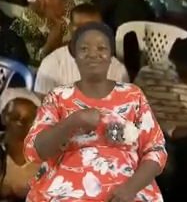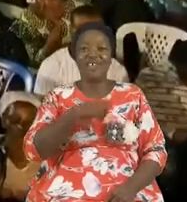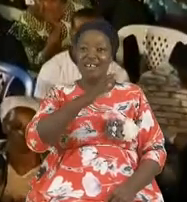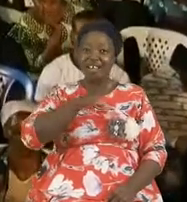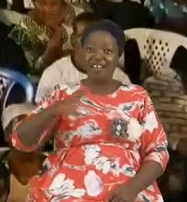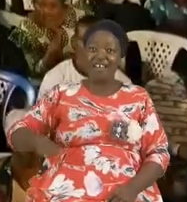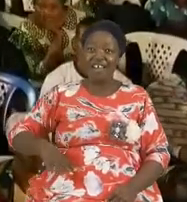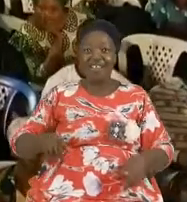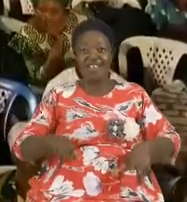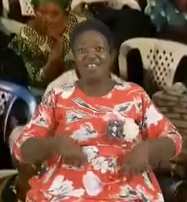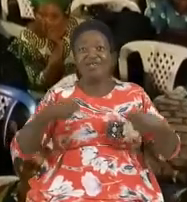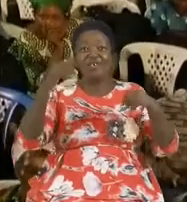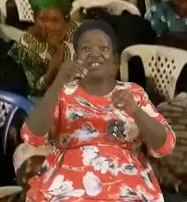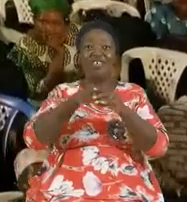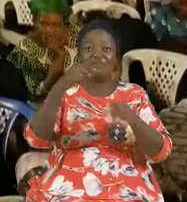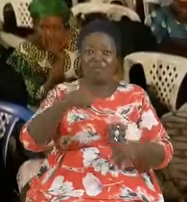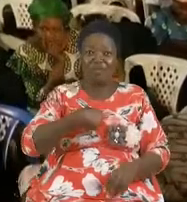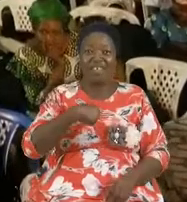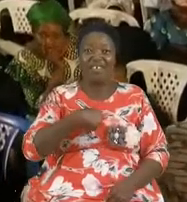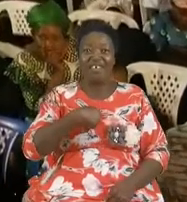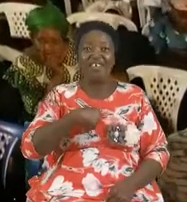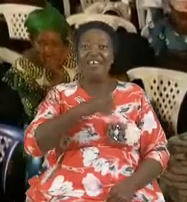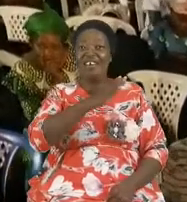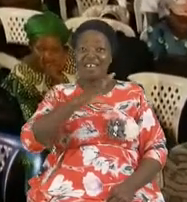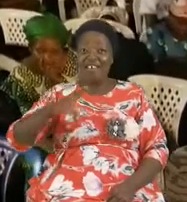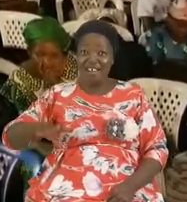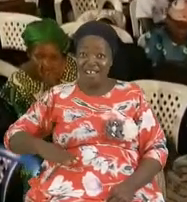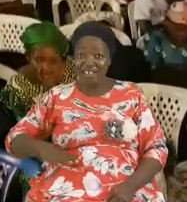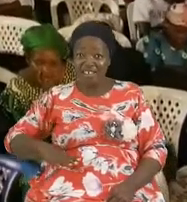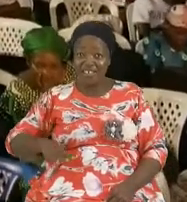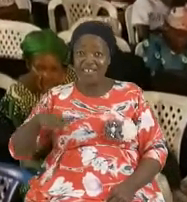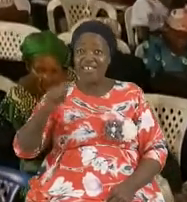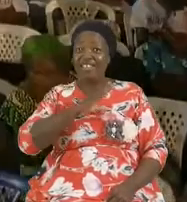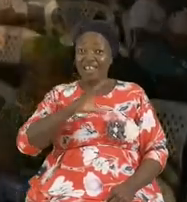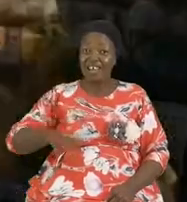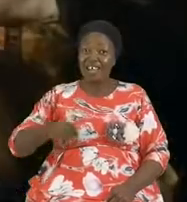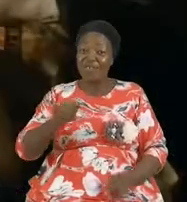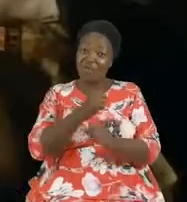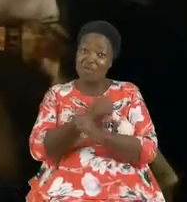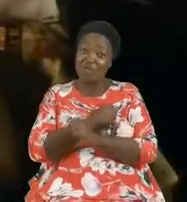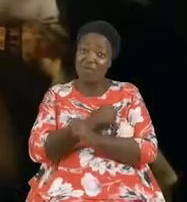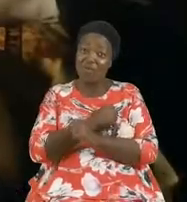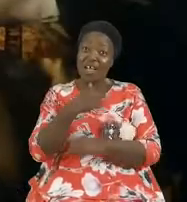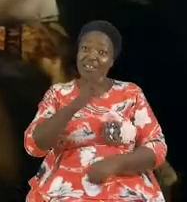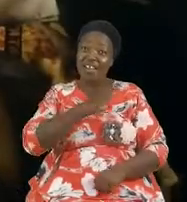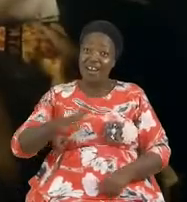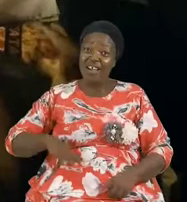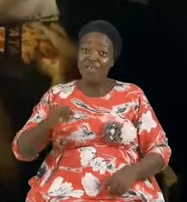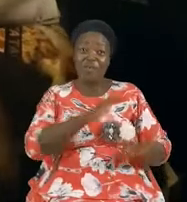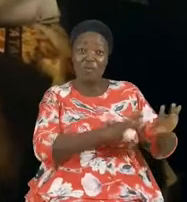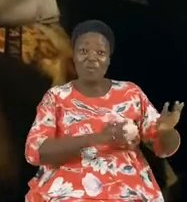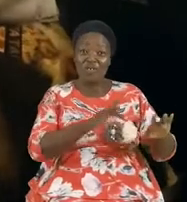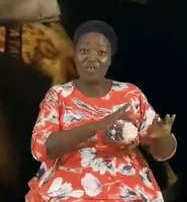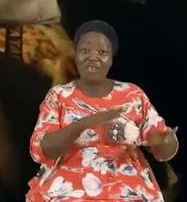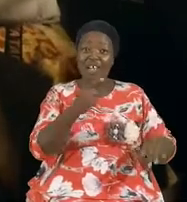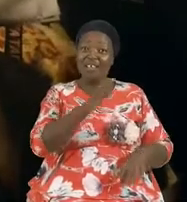Christ liveth in me. Christ liveth in me. Christ, the Christ